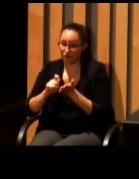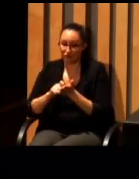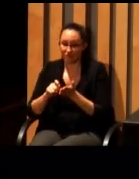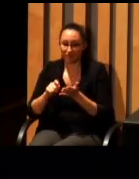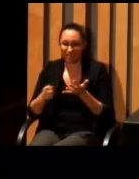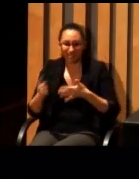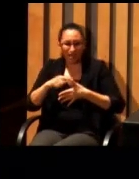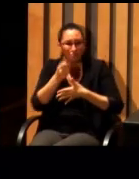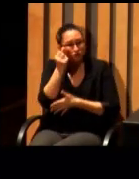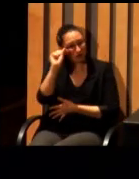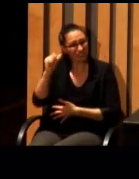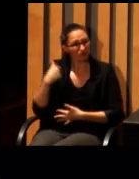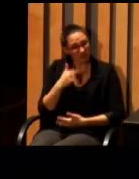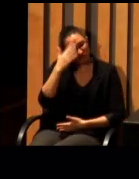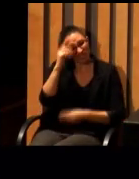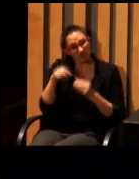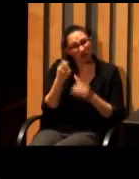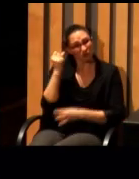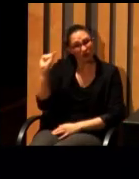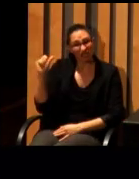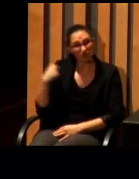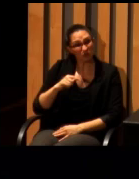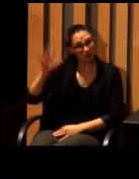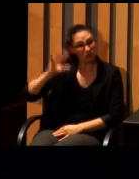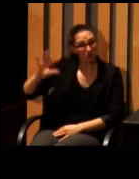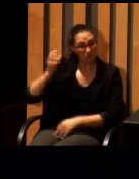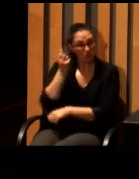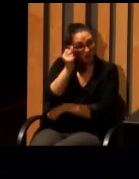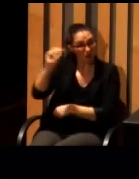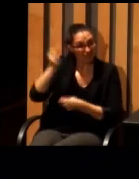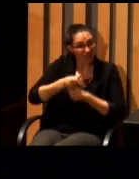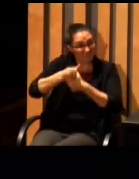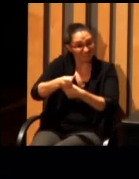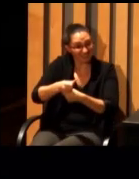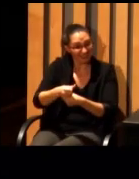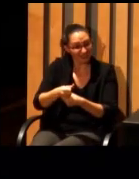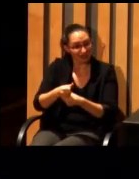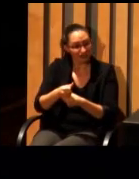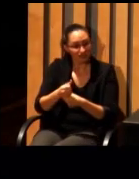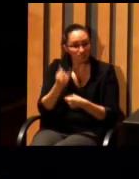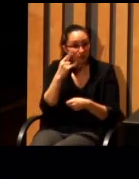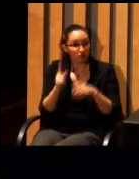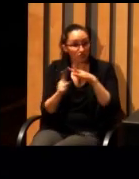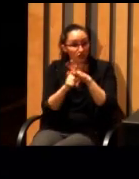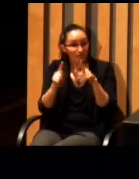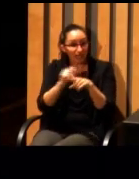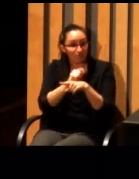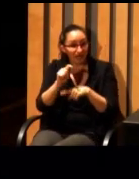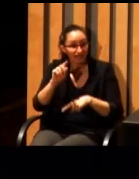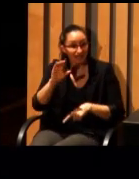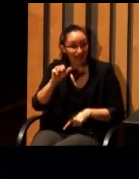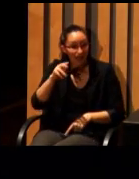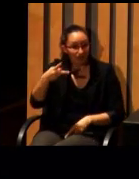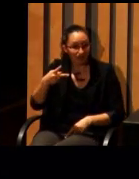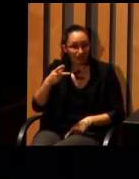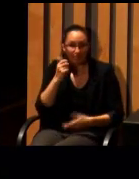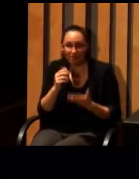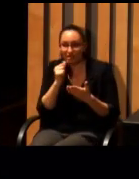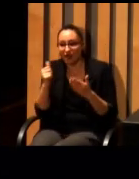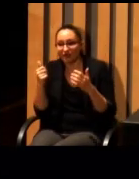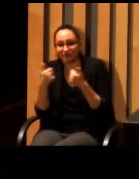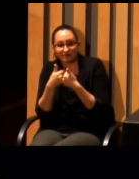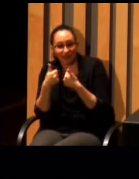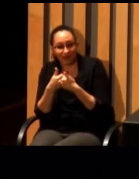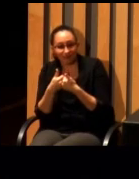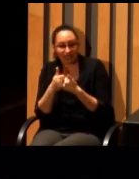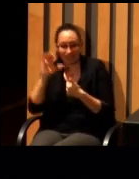Protest. We kind of forget about this stuff that we used to do called protesting. What if we showed up at training camp, if not necessarily the game in the stadium, which seemed to